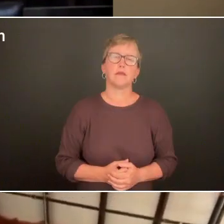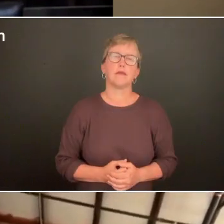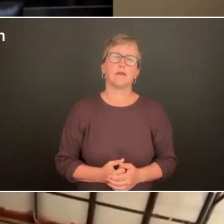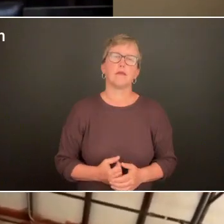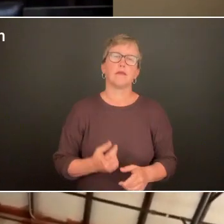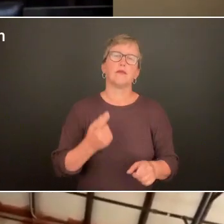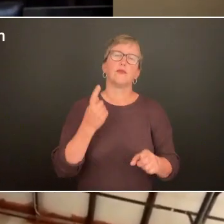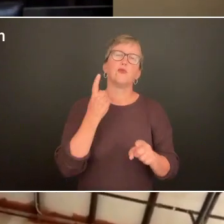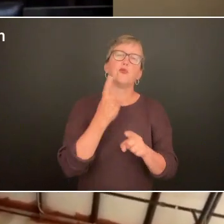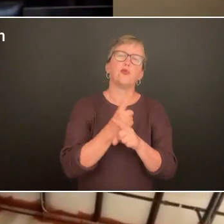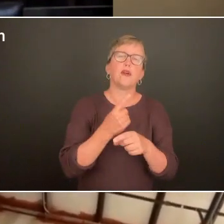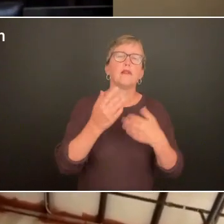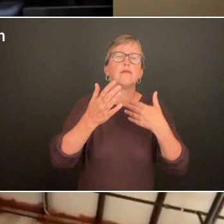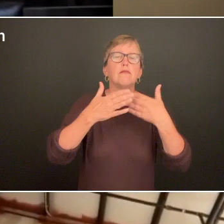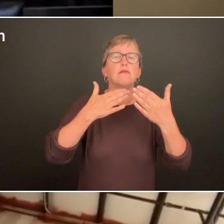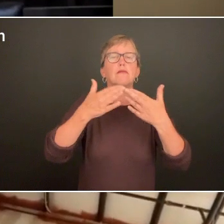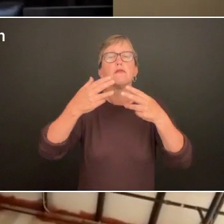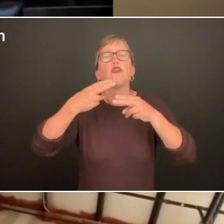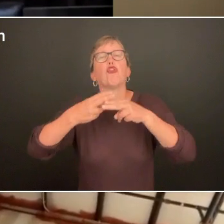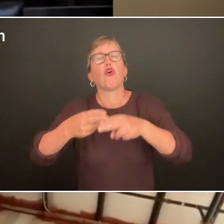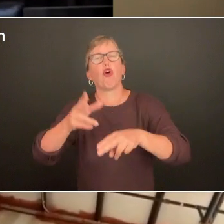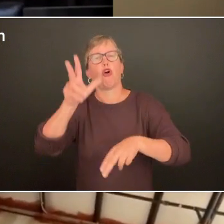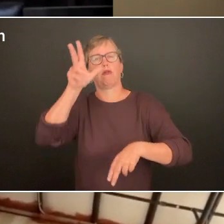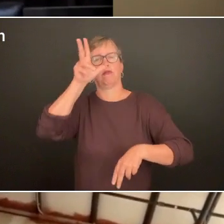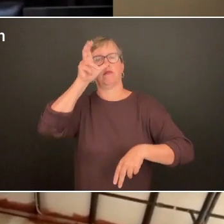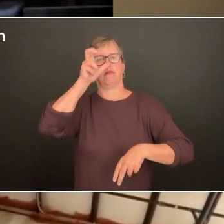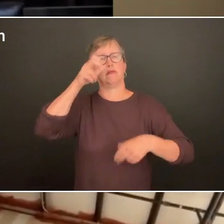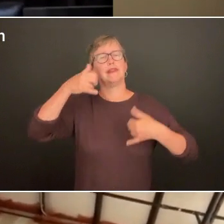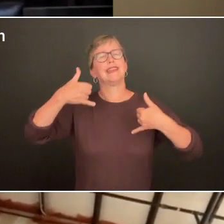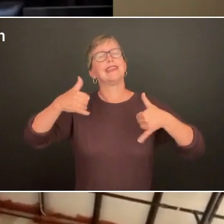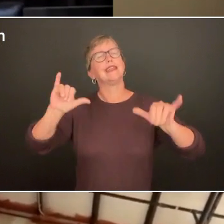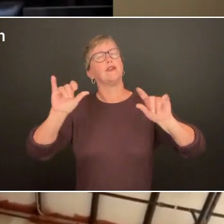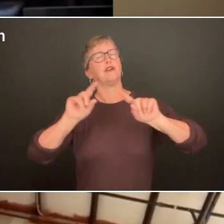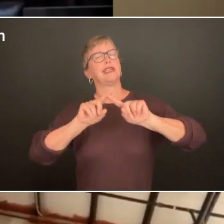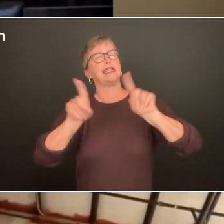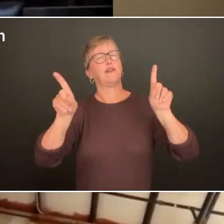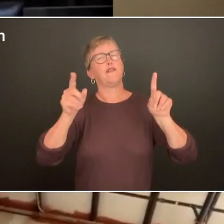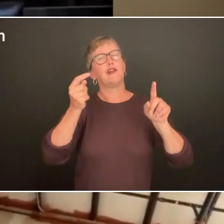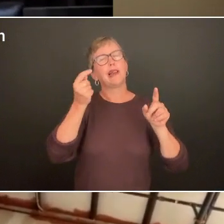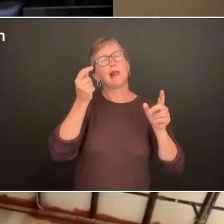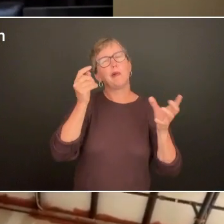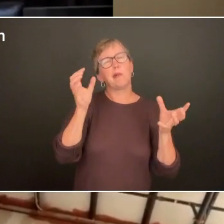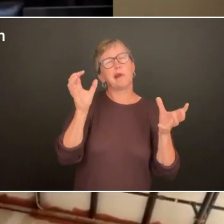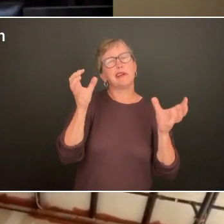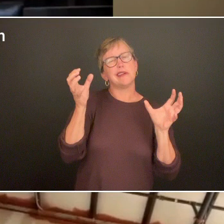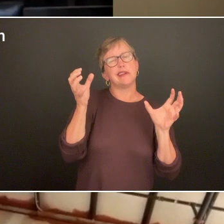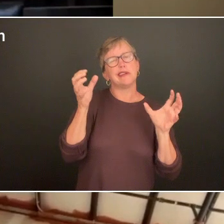Even if it's an orgasm, it's different. It's it's impaired. It's not as